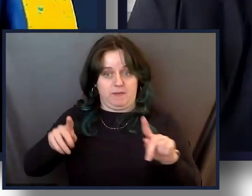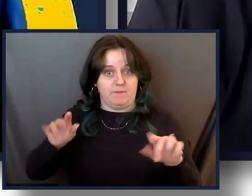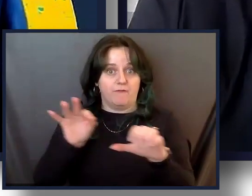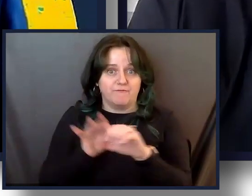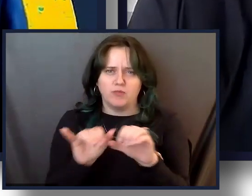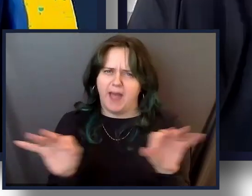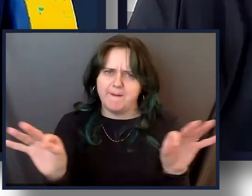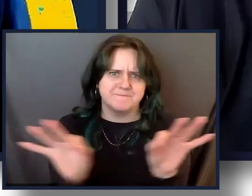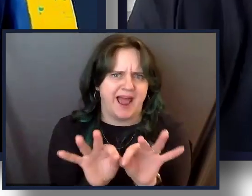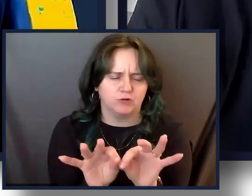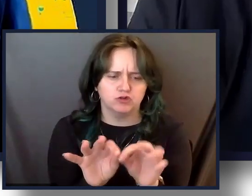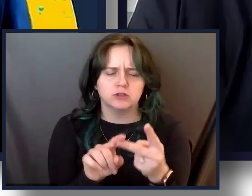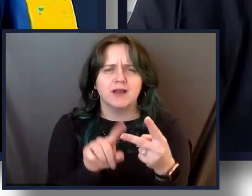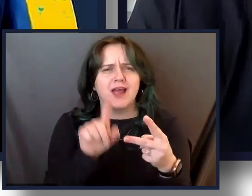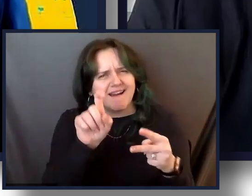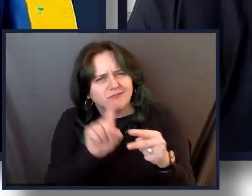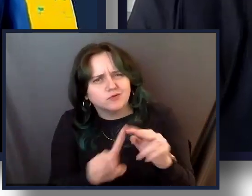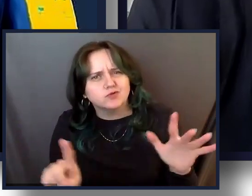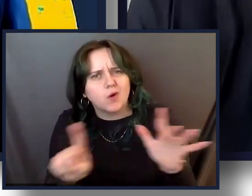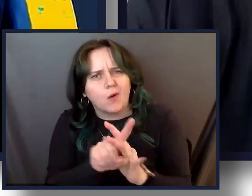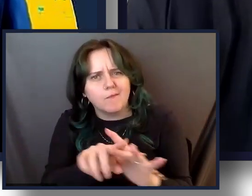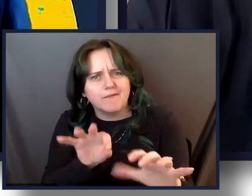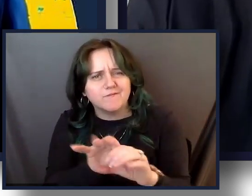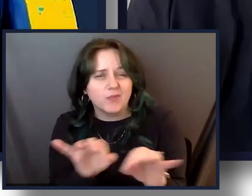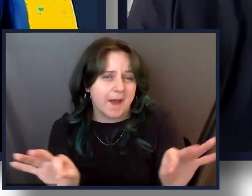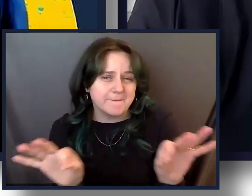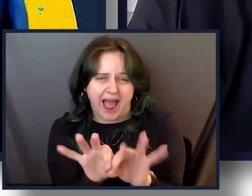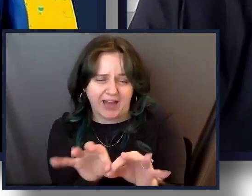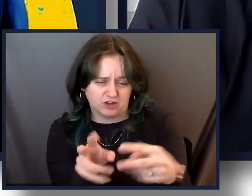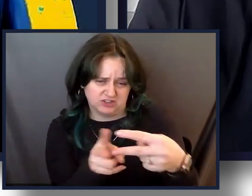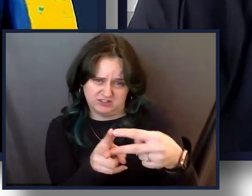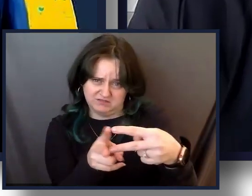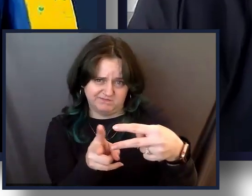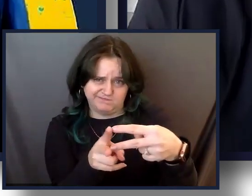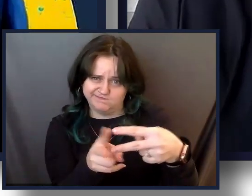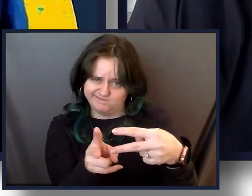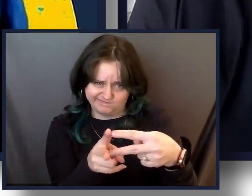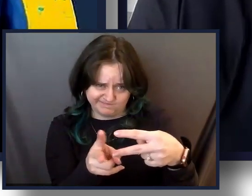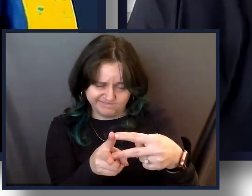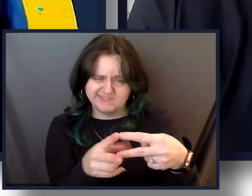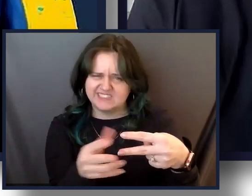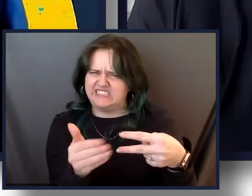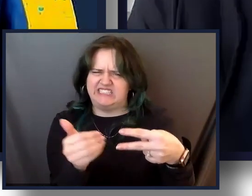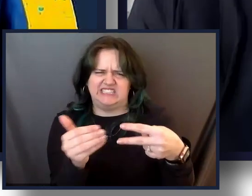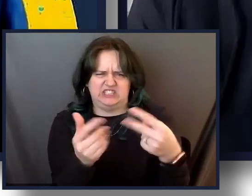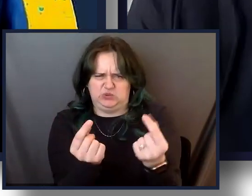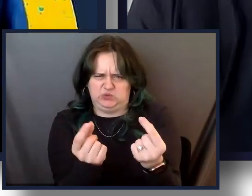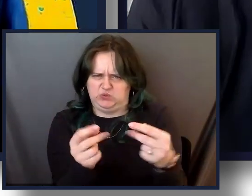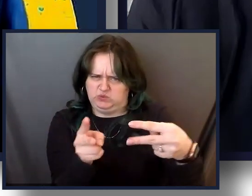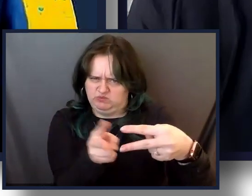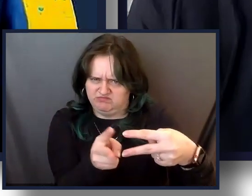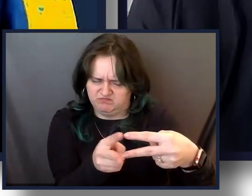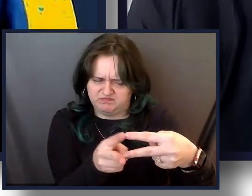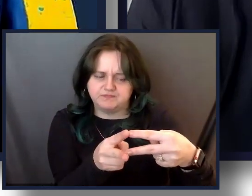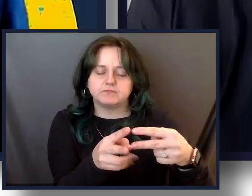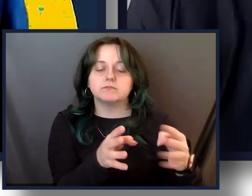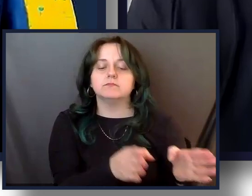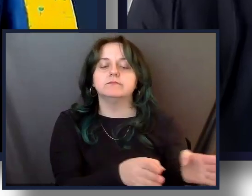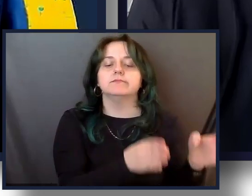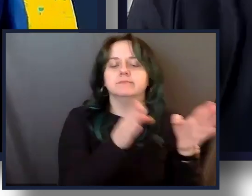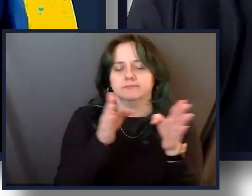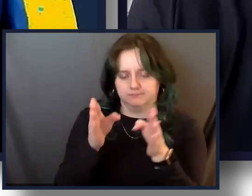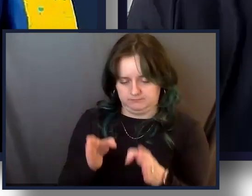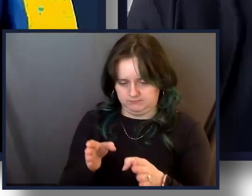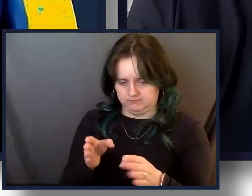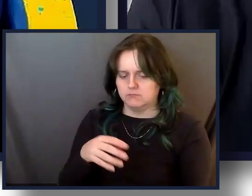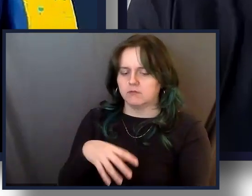that is by far the easiest thing that they can do. The second thing that I think, I didn't talk about this